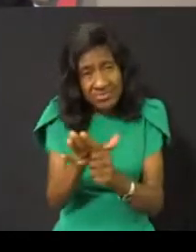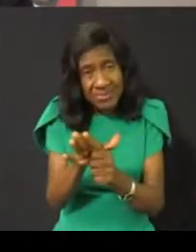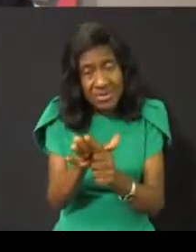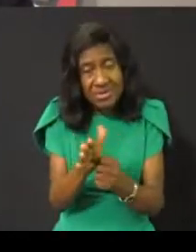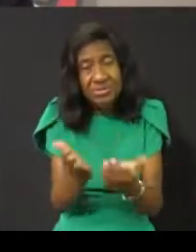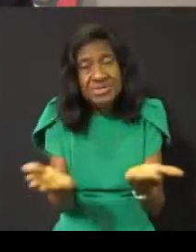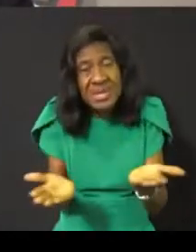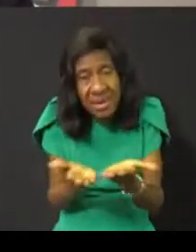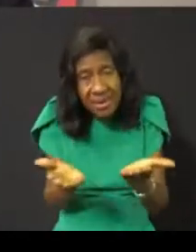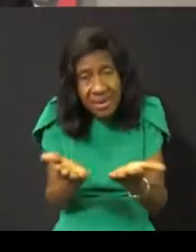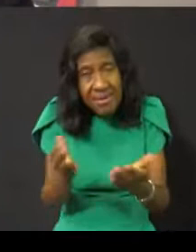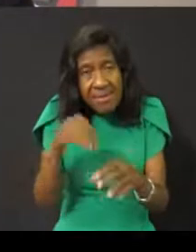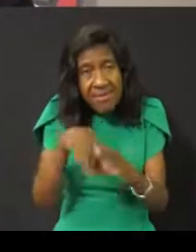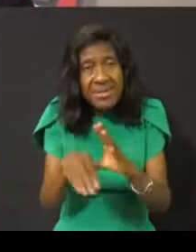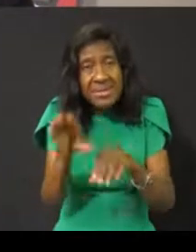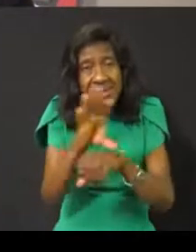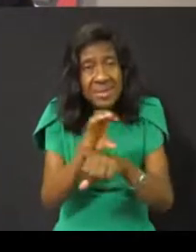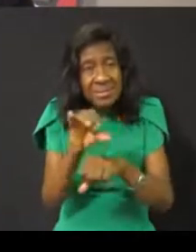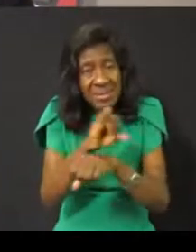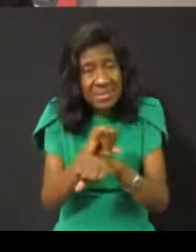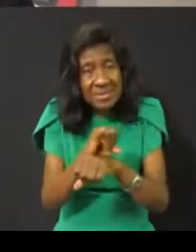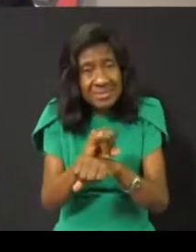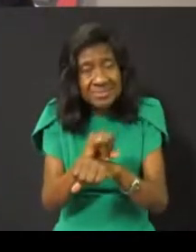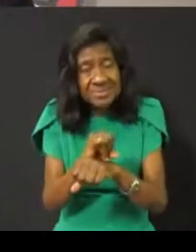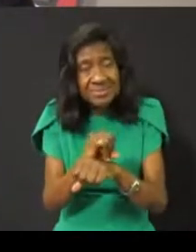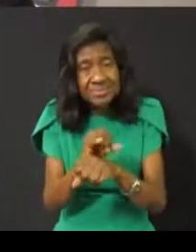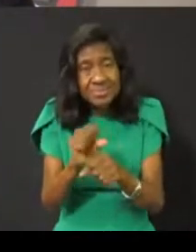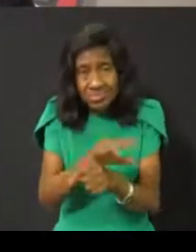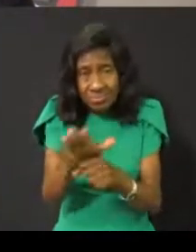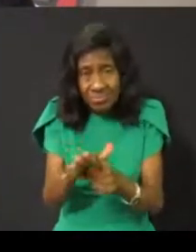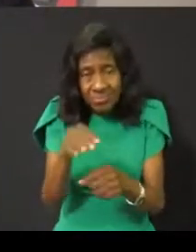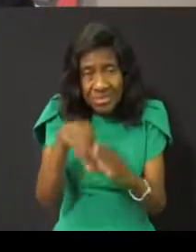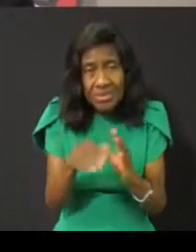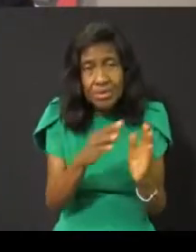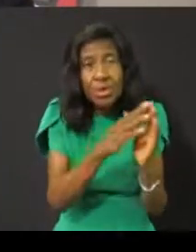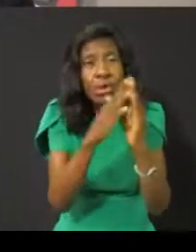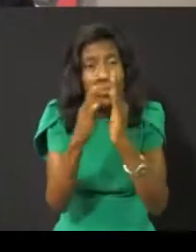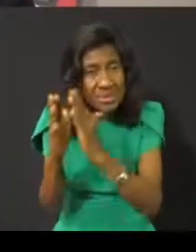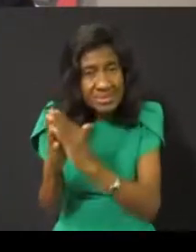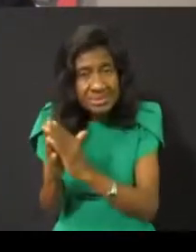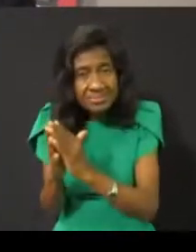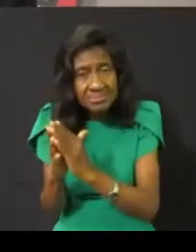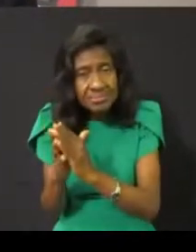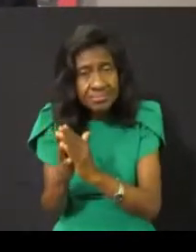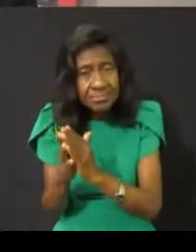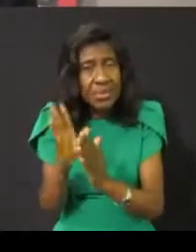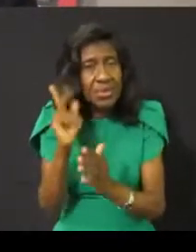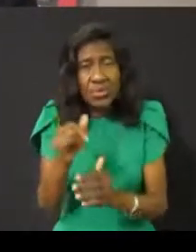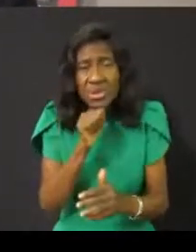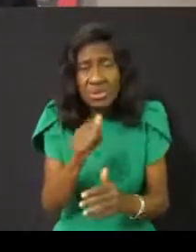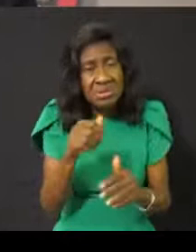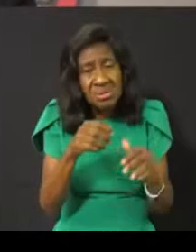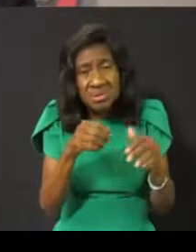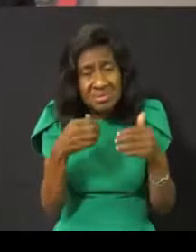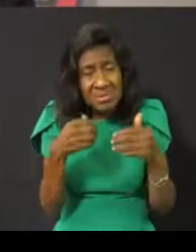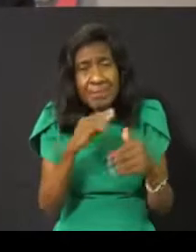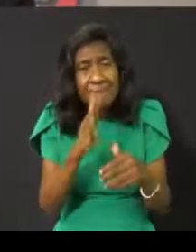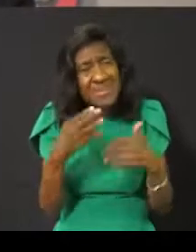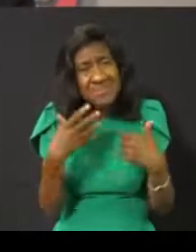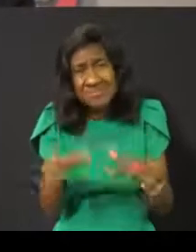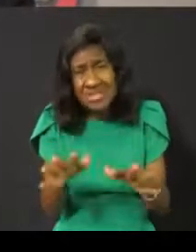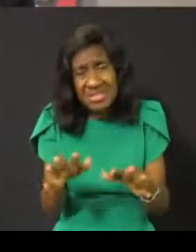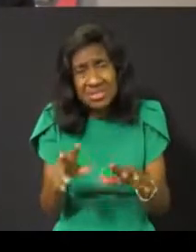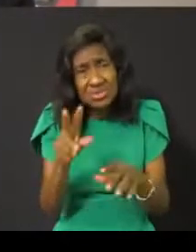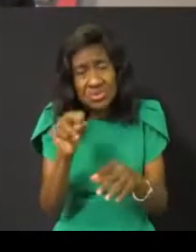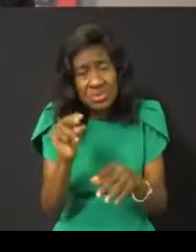noted, we have community transmission. It's not going away. In the past, we have noted this is